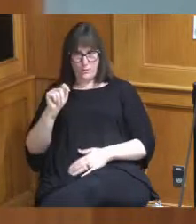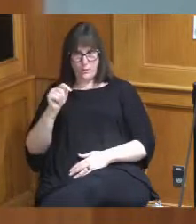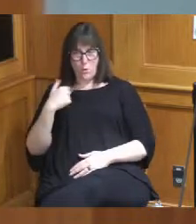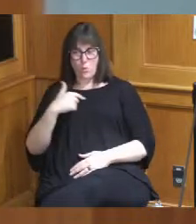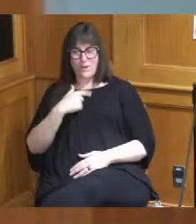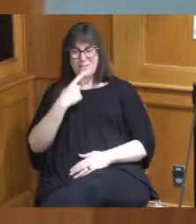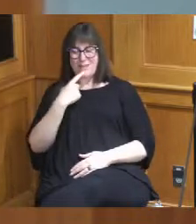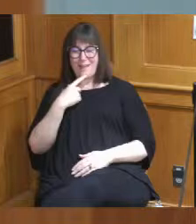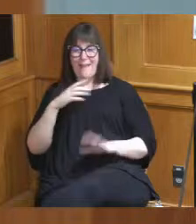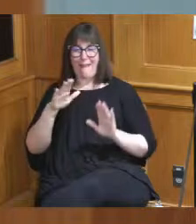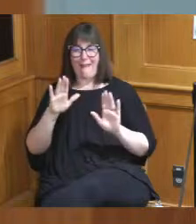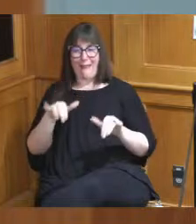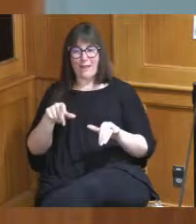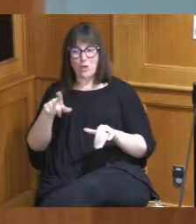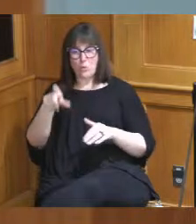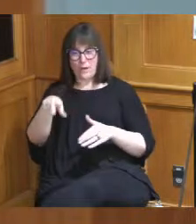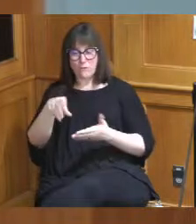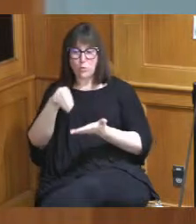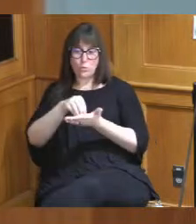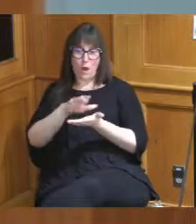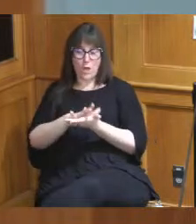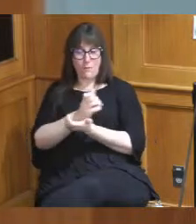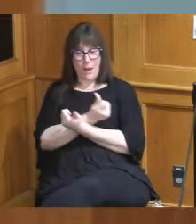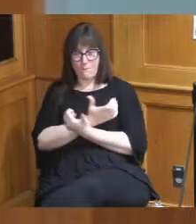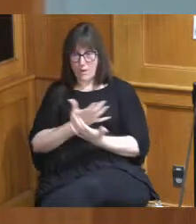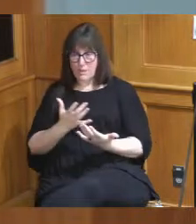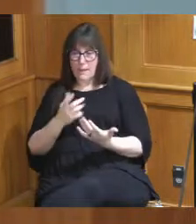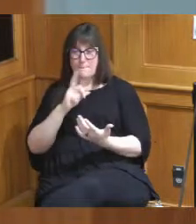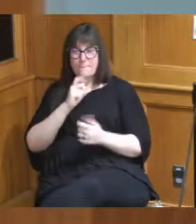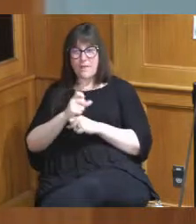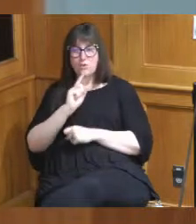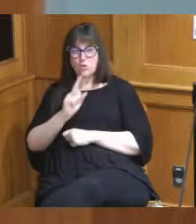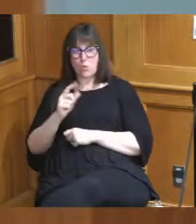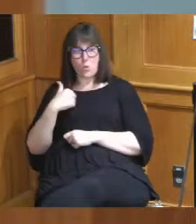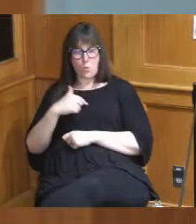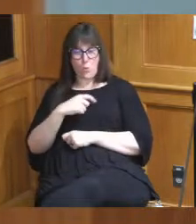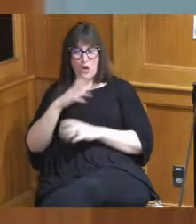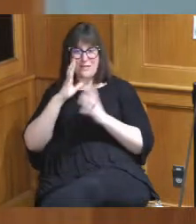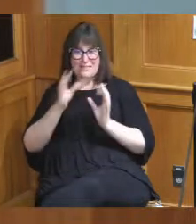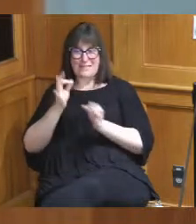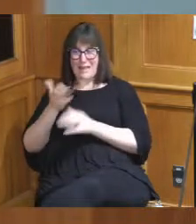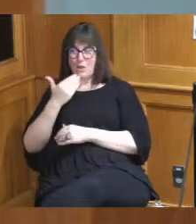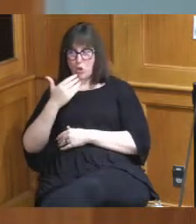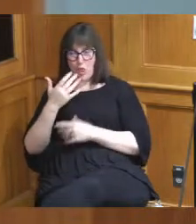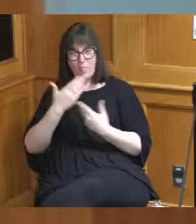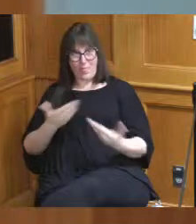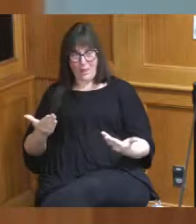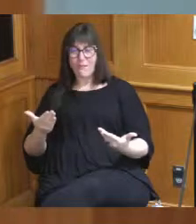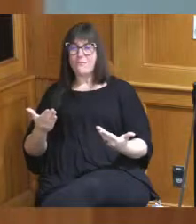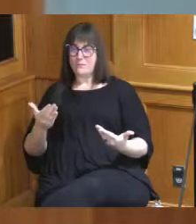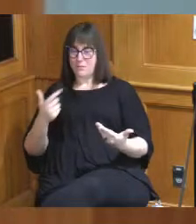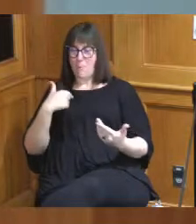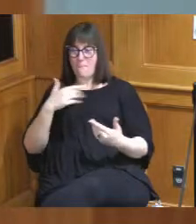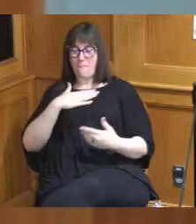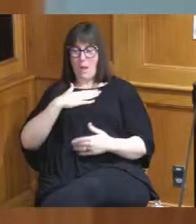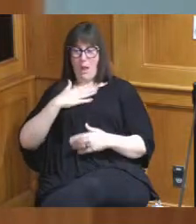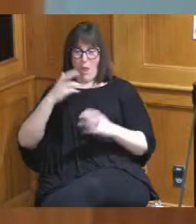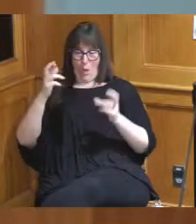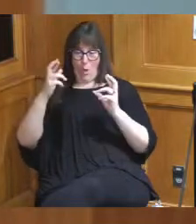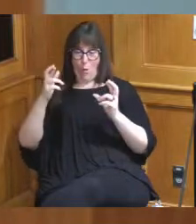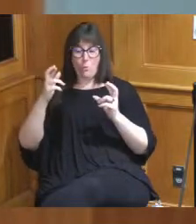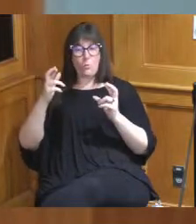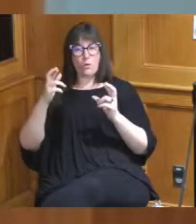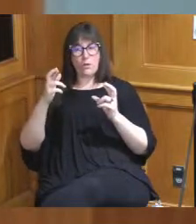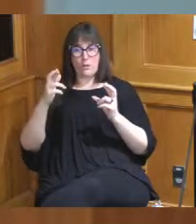make the visits. We need to document everything. We need to make sure we're making good clinical decisions. And so as my hope is that as we get